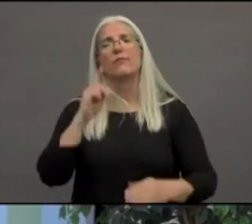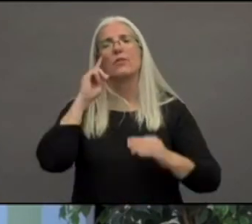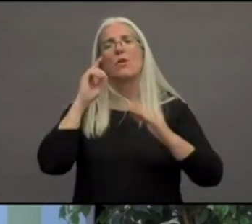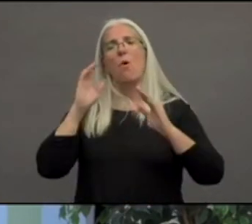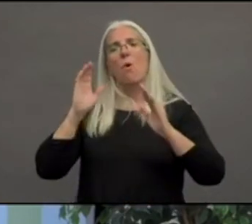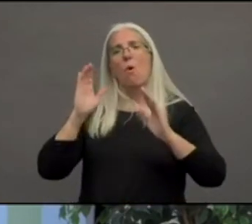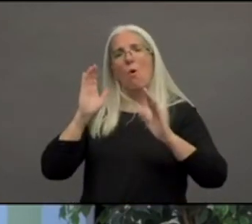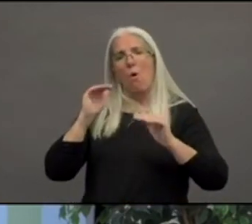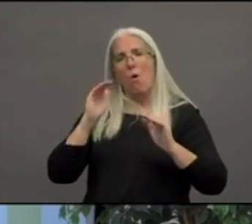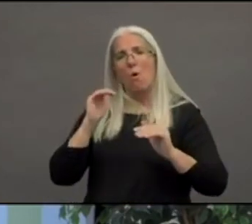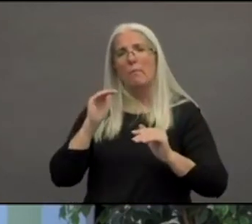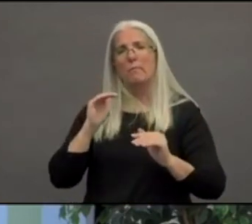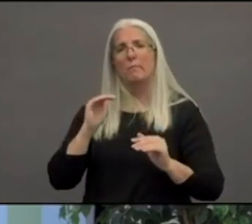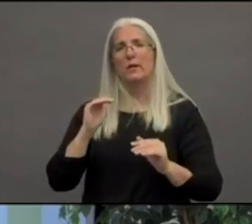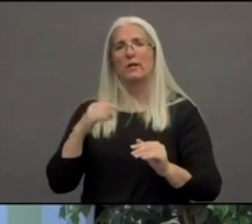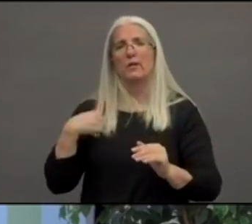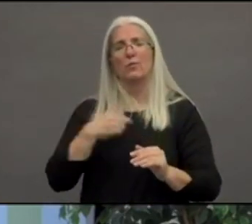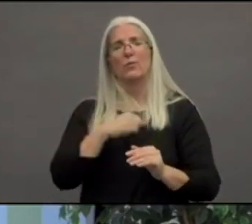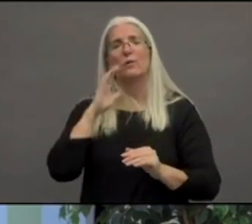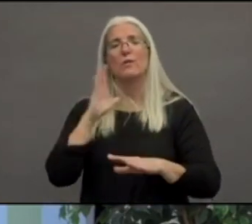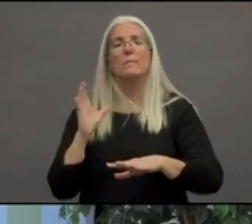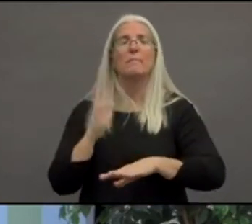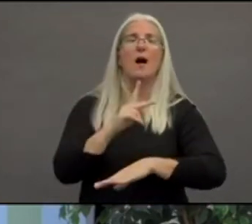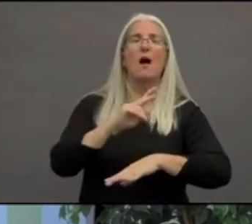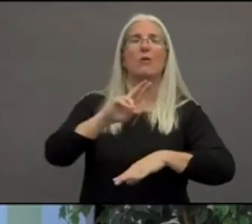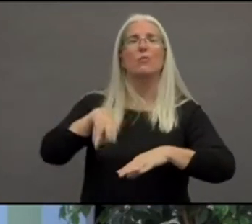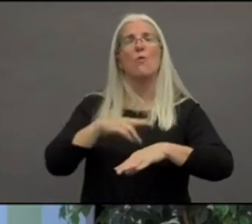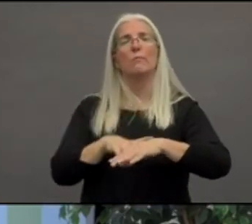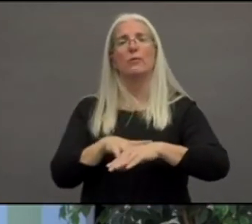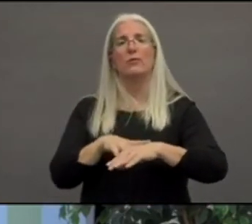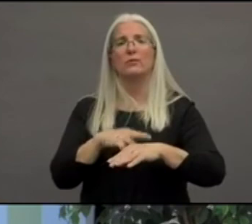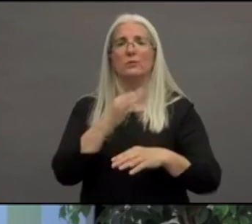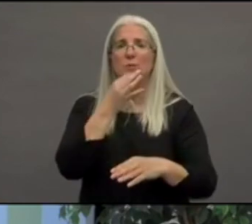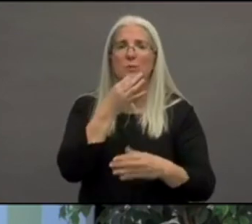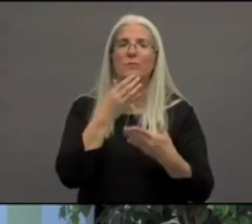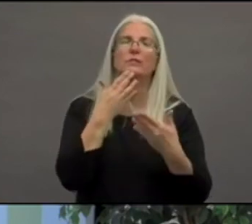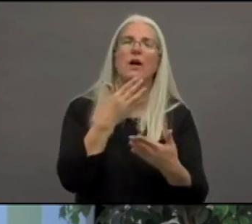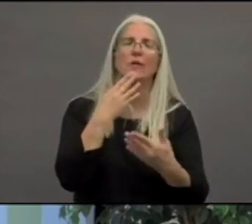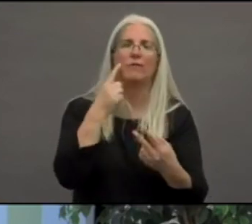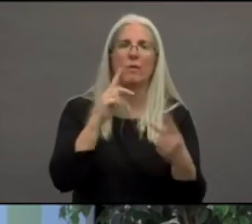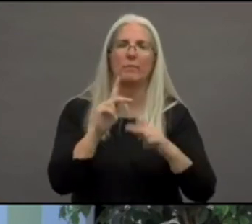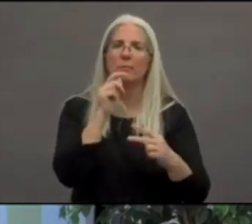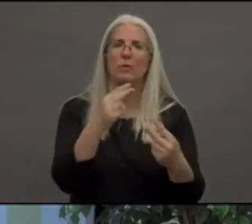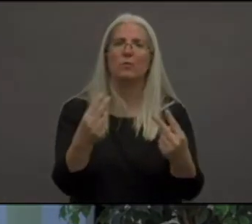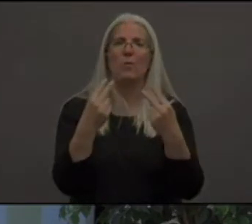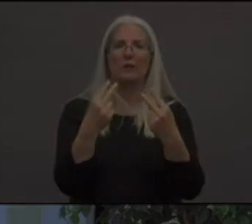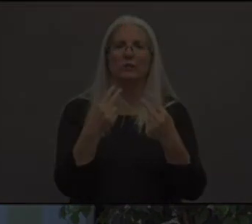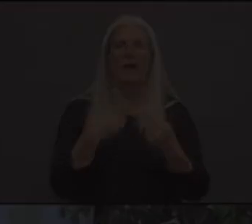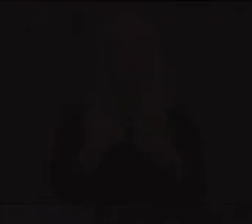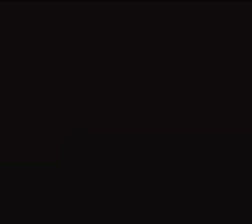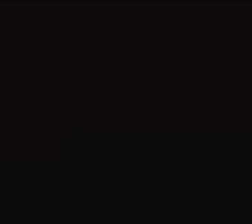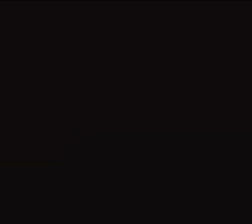of being normal. Thanks for watching, everyone. Have a safe weekend, and we will see you next time.